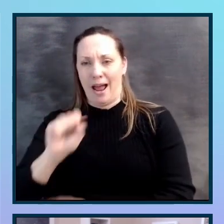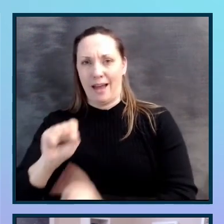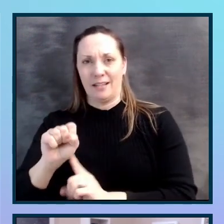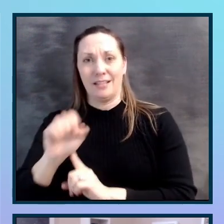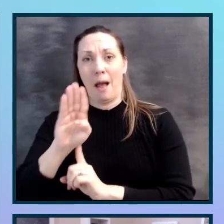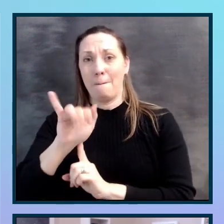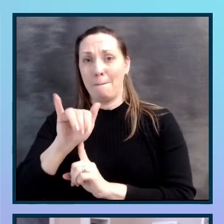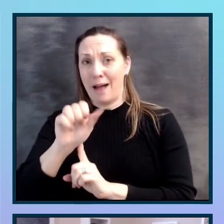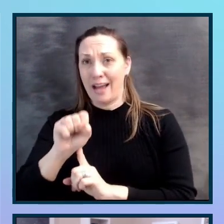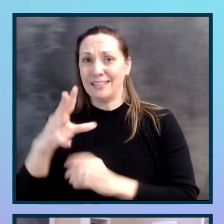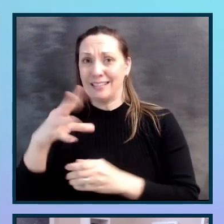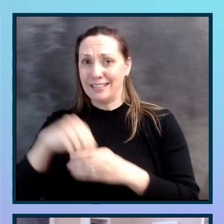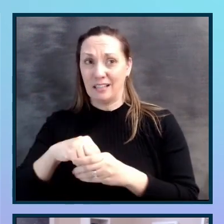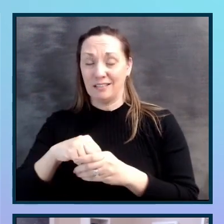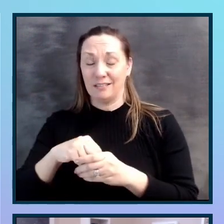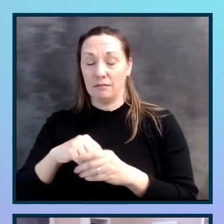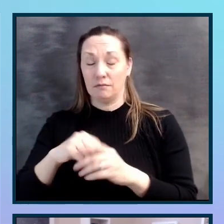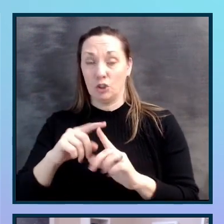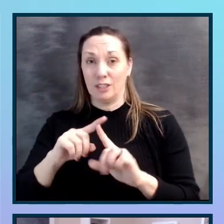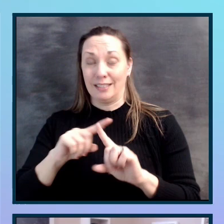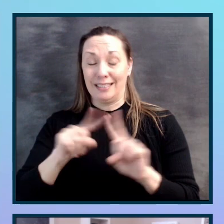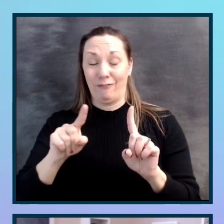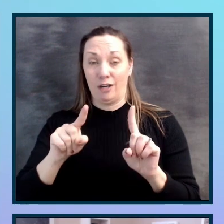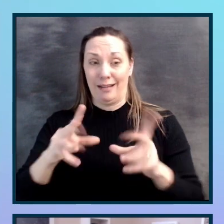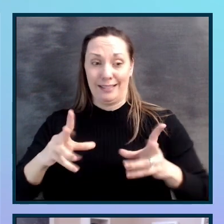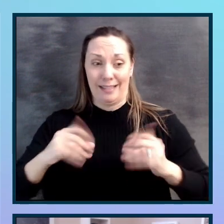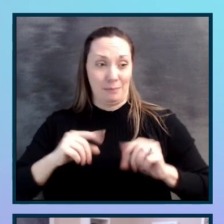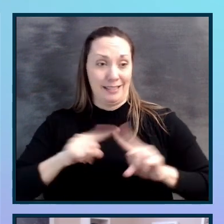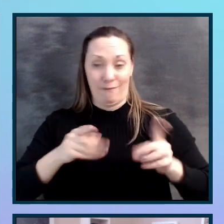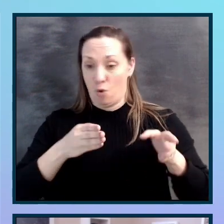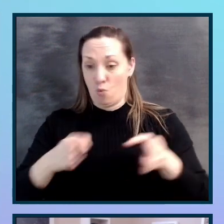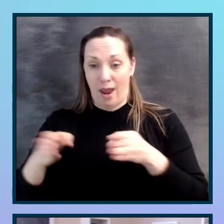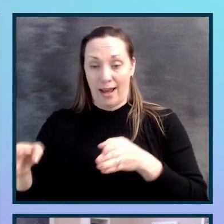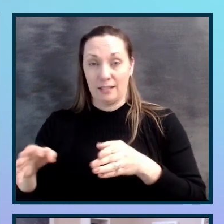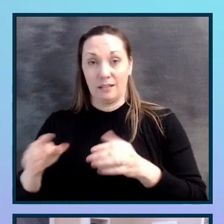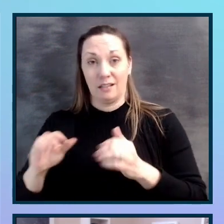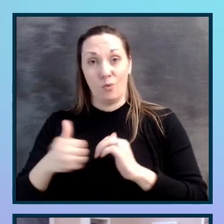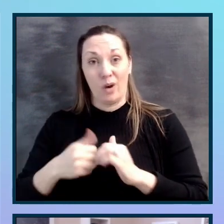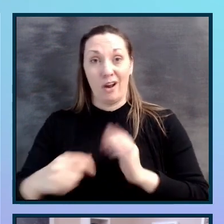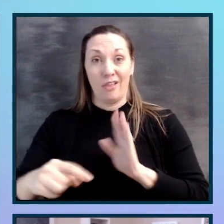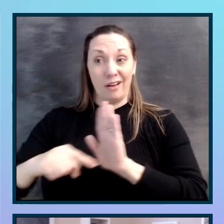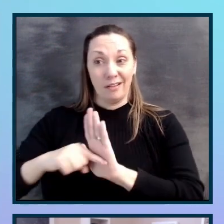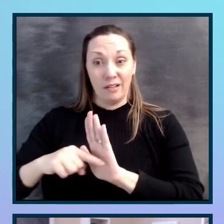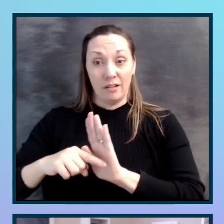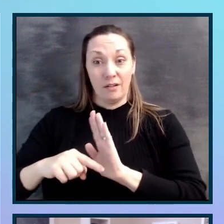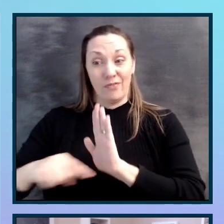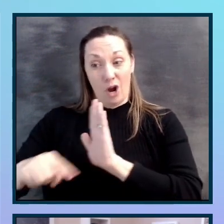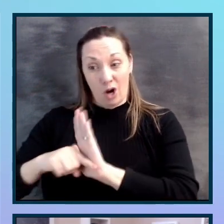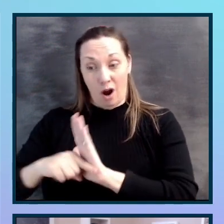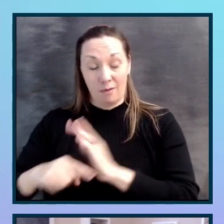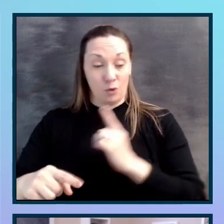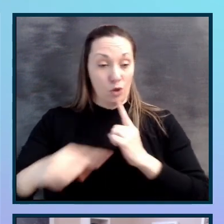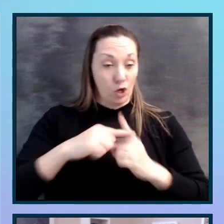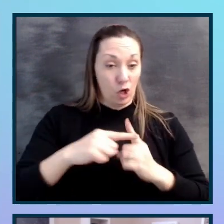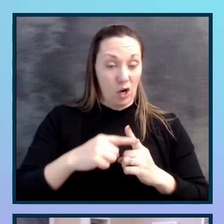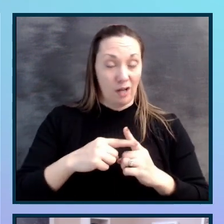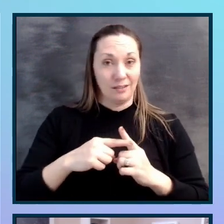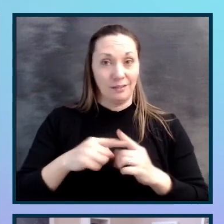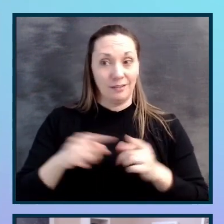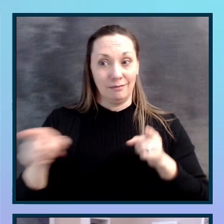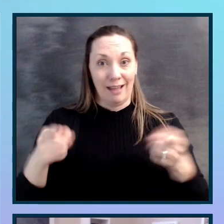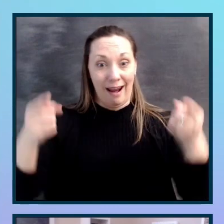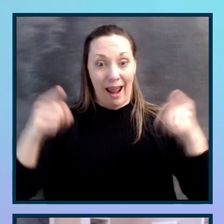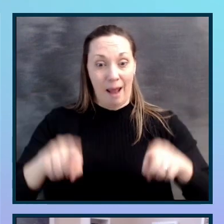is indicated in wildly different ways, and where the harms or the goods that are done are incredibly